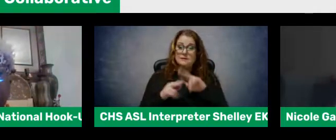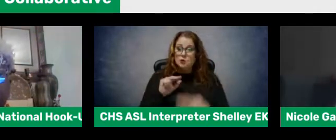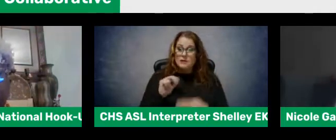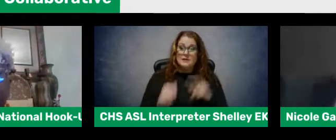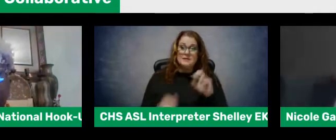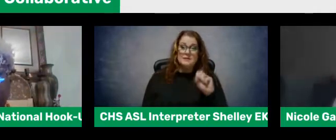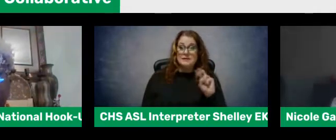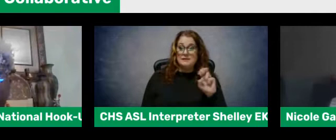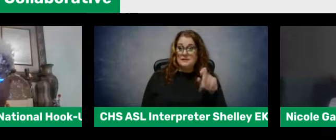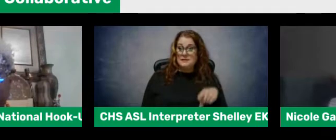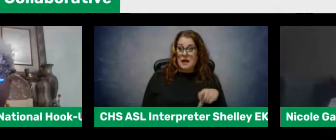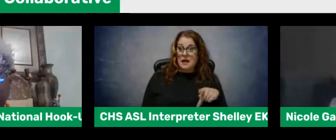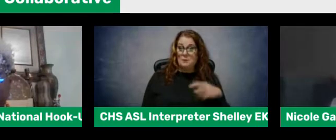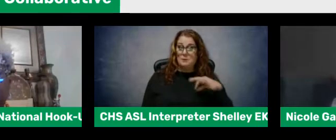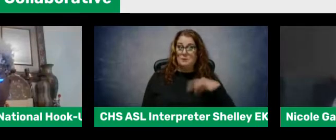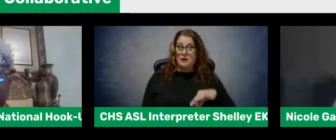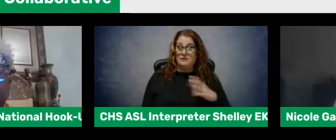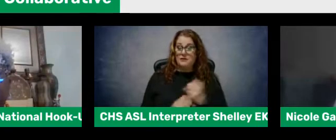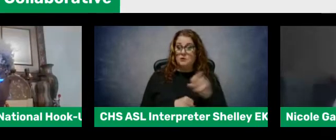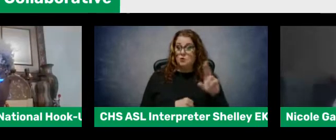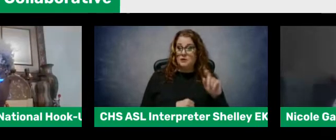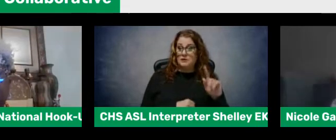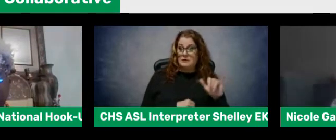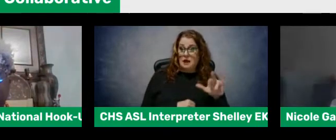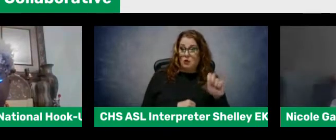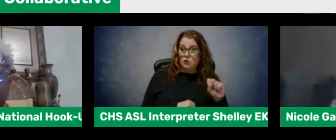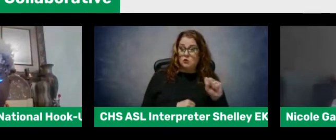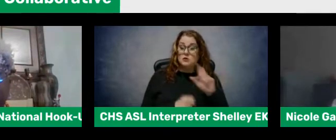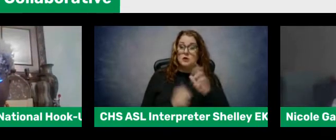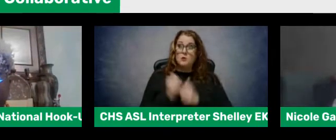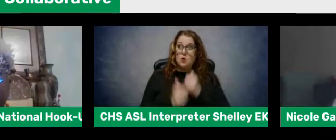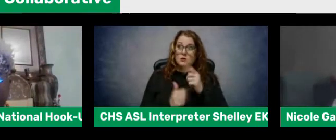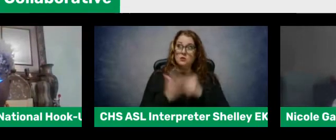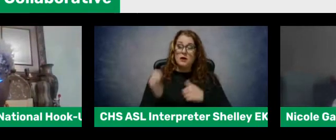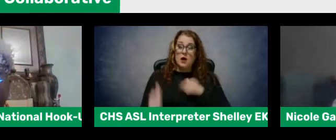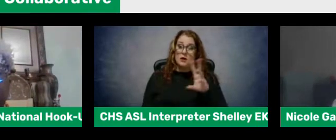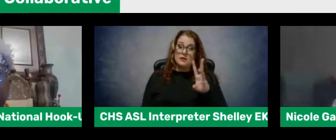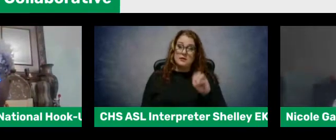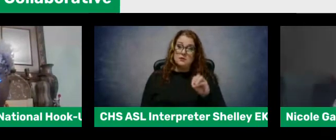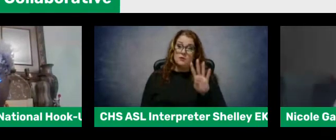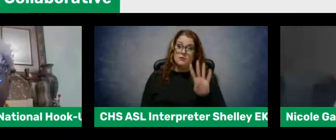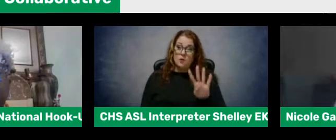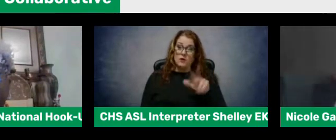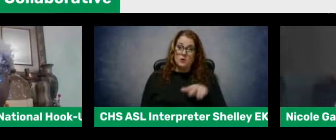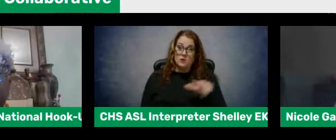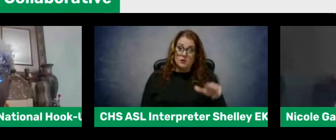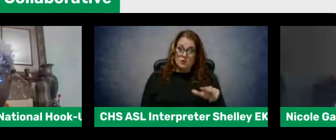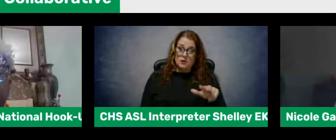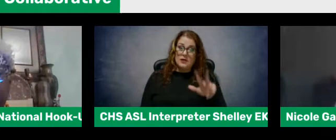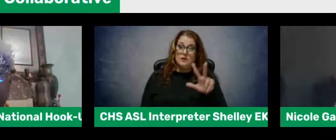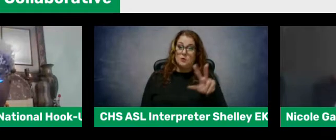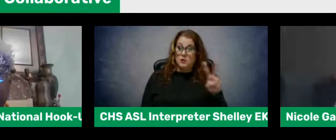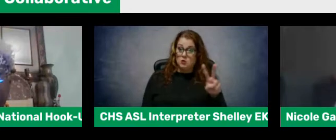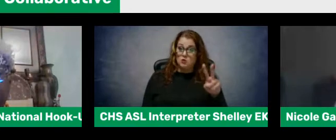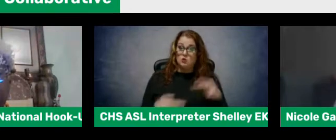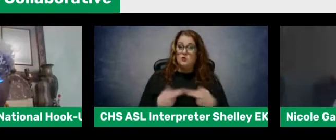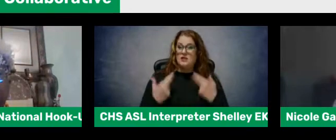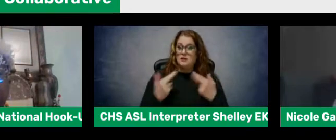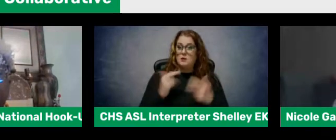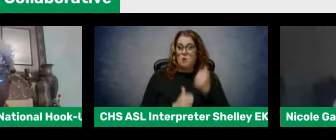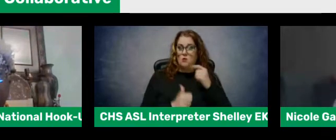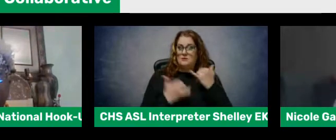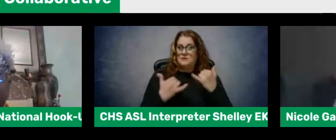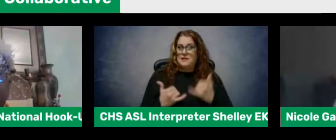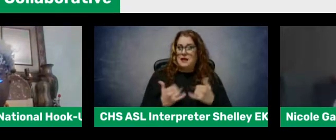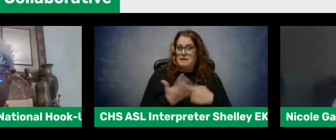SNAP beneficiary retailers, and the majority of what our 60433 and 32 residents, which we're going to spend the majority of today